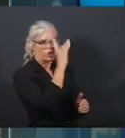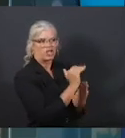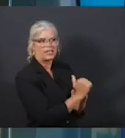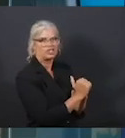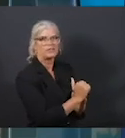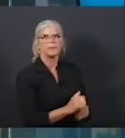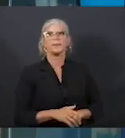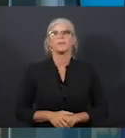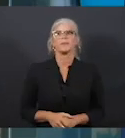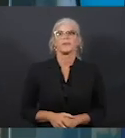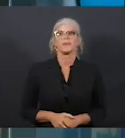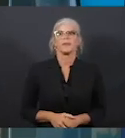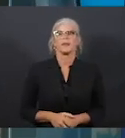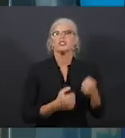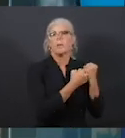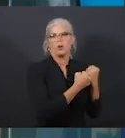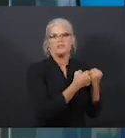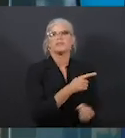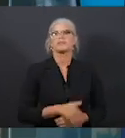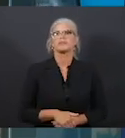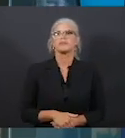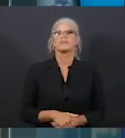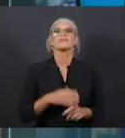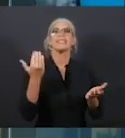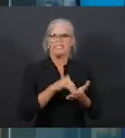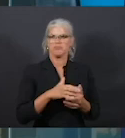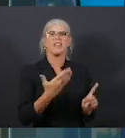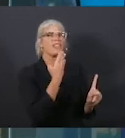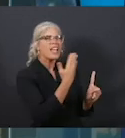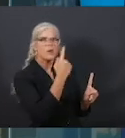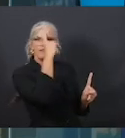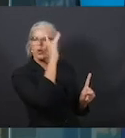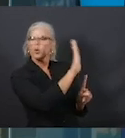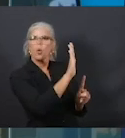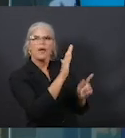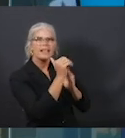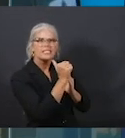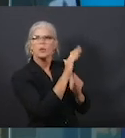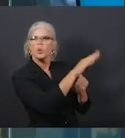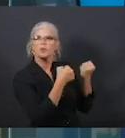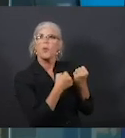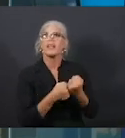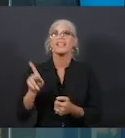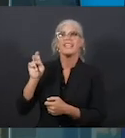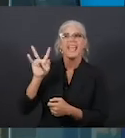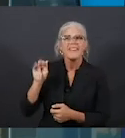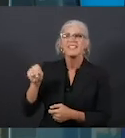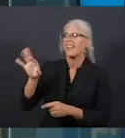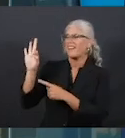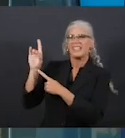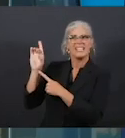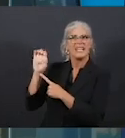All right, thank you, Governor, for your steadfast leadership, and thank you, Kevin, for your leadership at the Division of Emergency Management. We've been